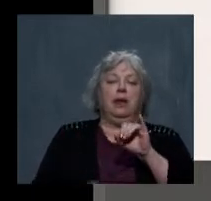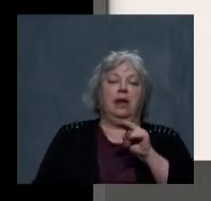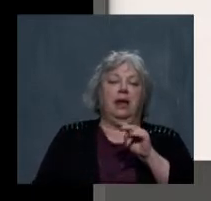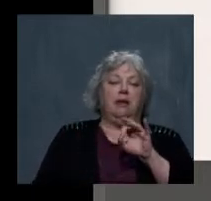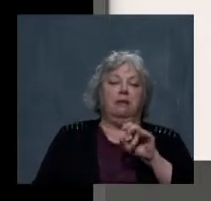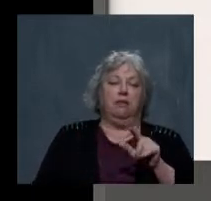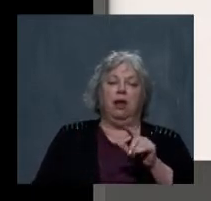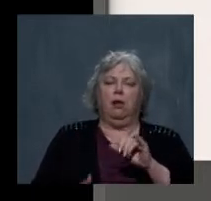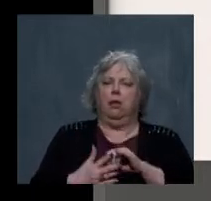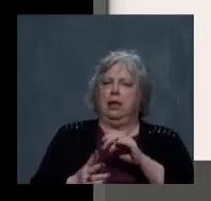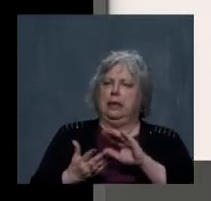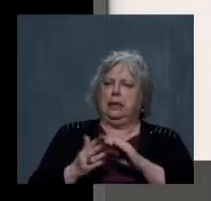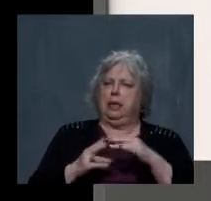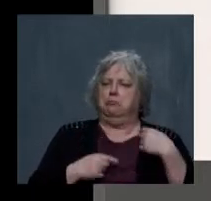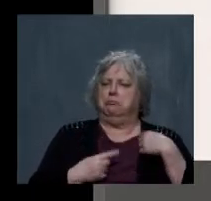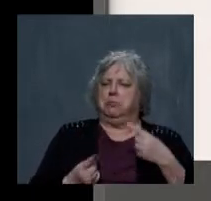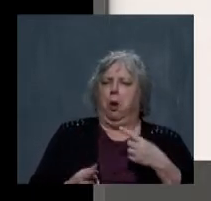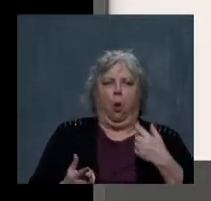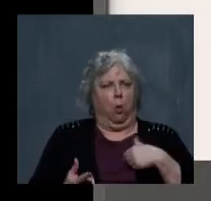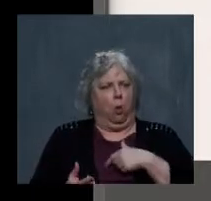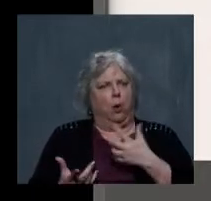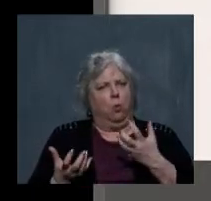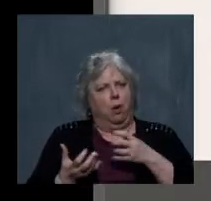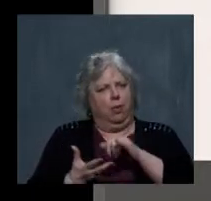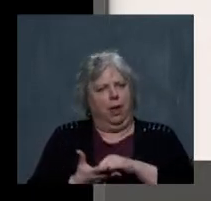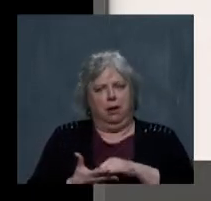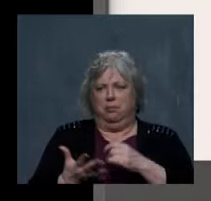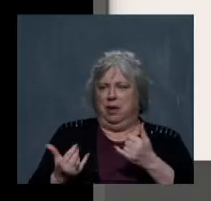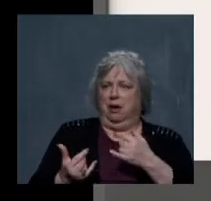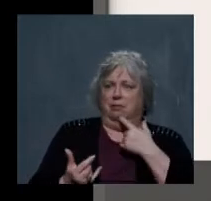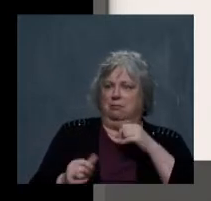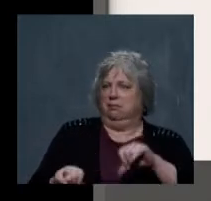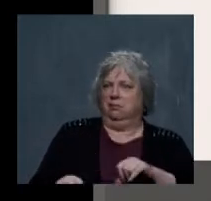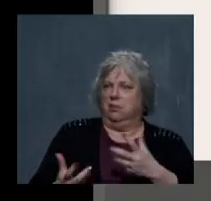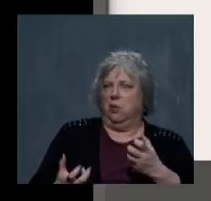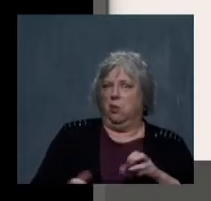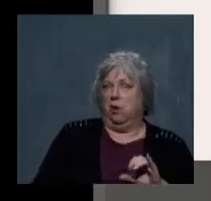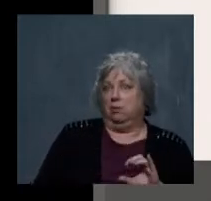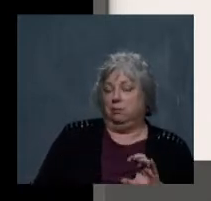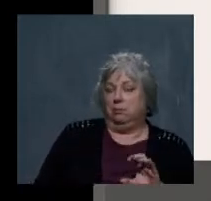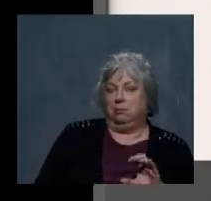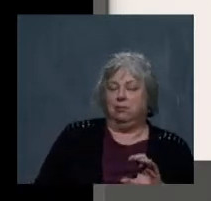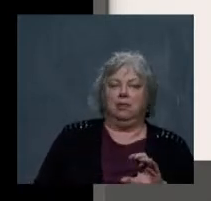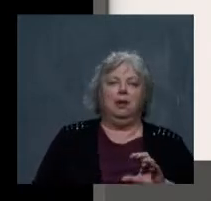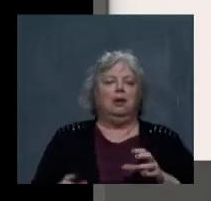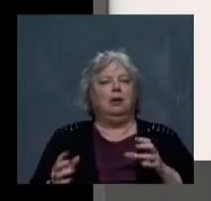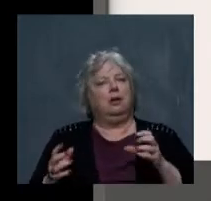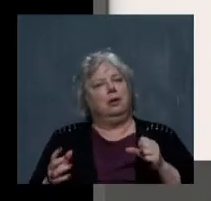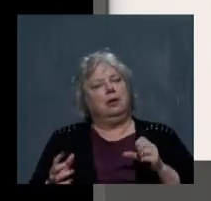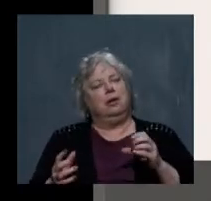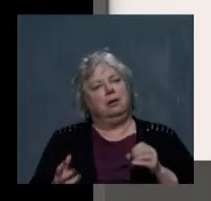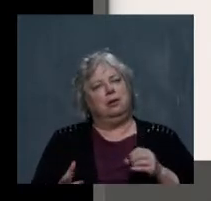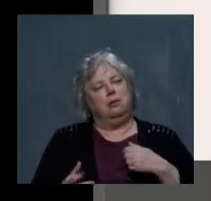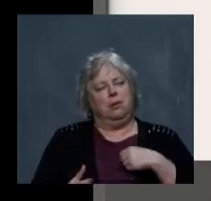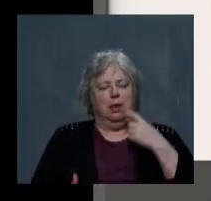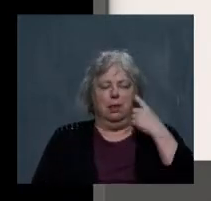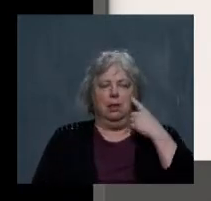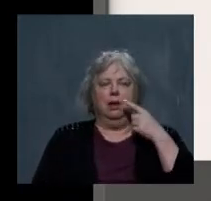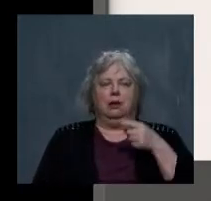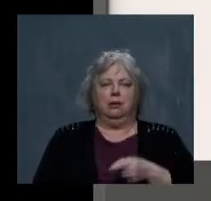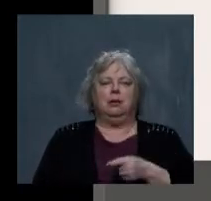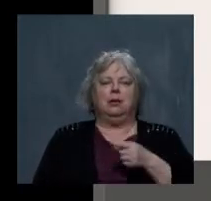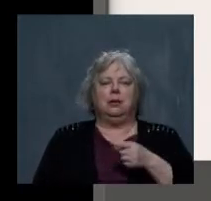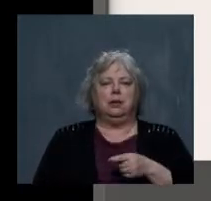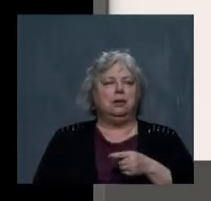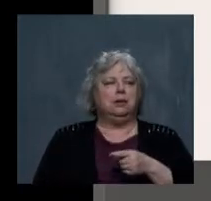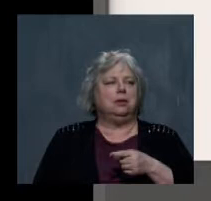what we want. This is what we want. And so now they don't want it. But so anyway, I just think that this talks about,